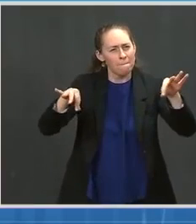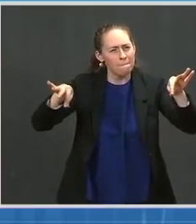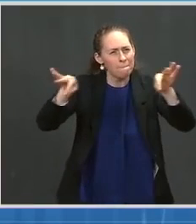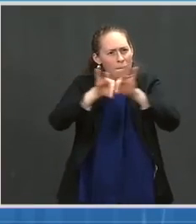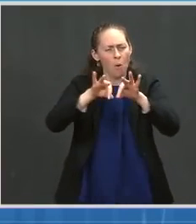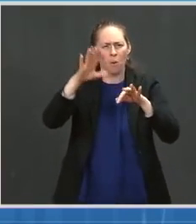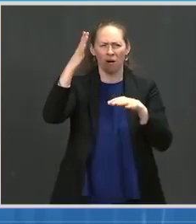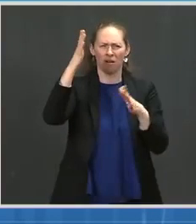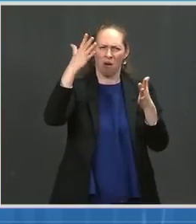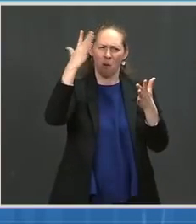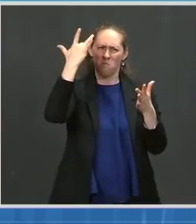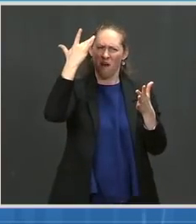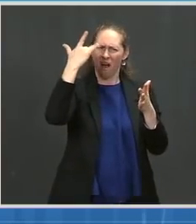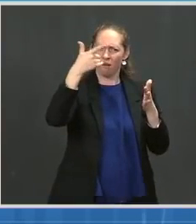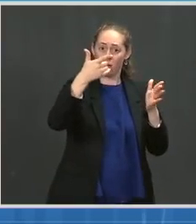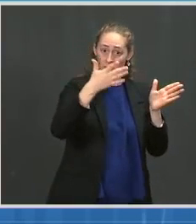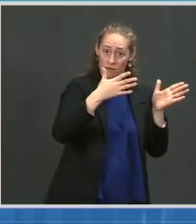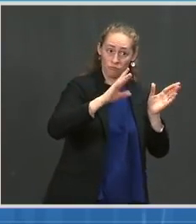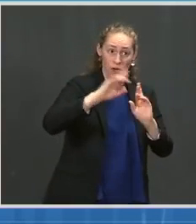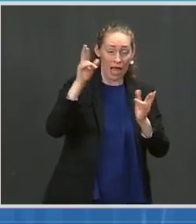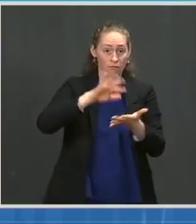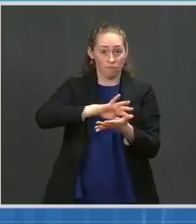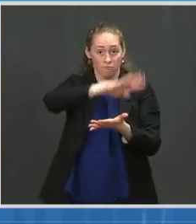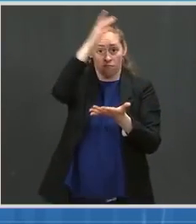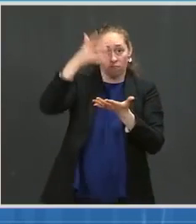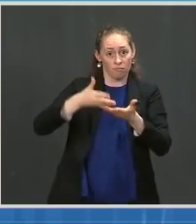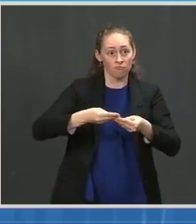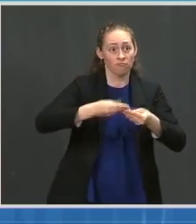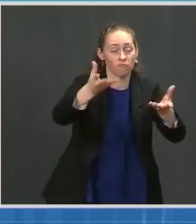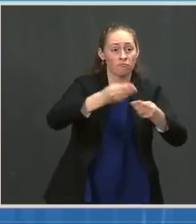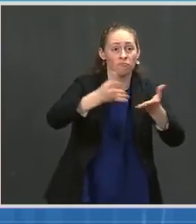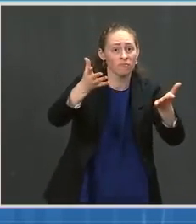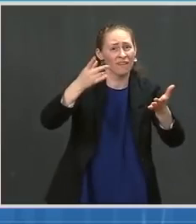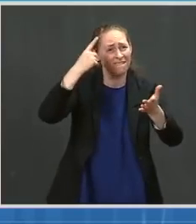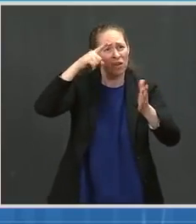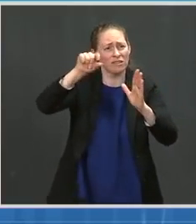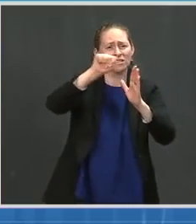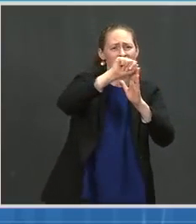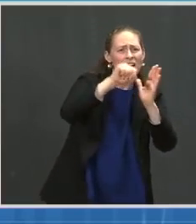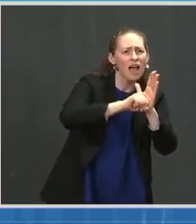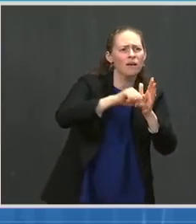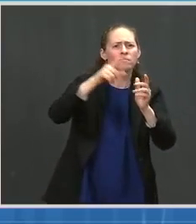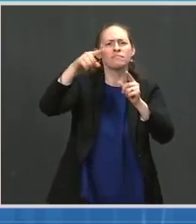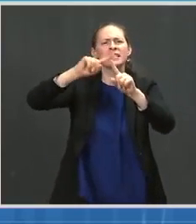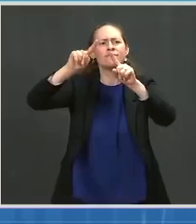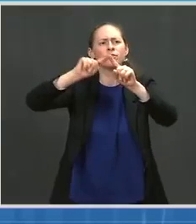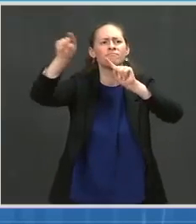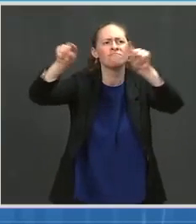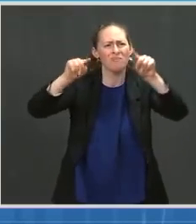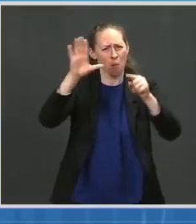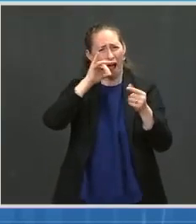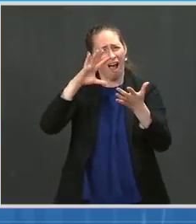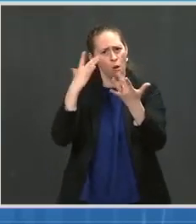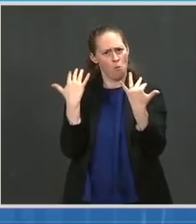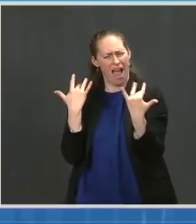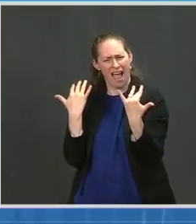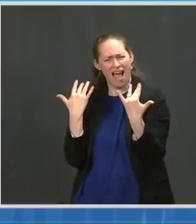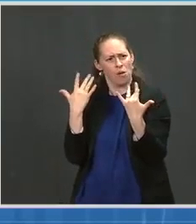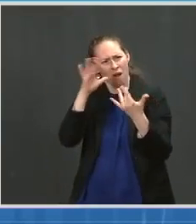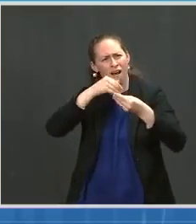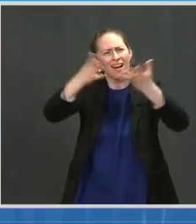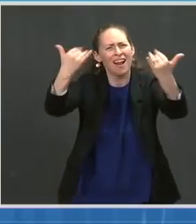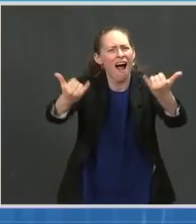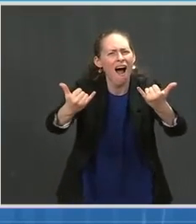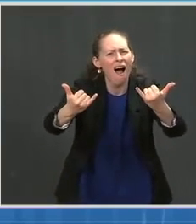additional doses to these states like Michigan or New Jersey? Why not get even more doses to them now? Is it because you feel